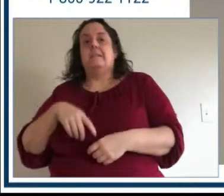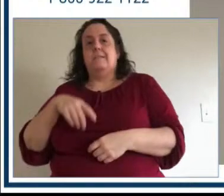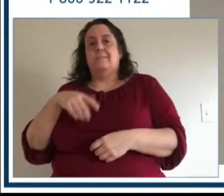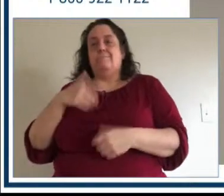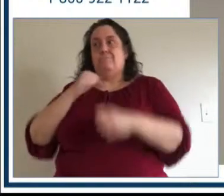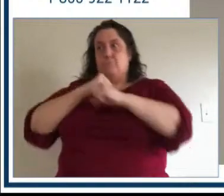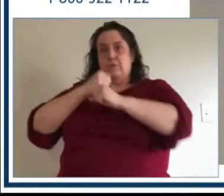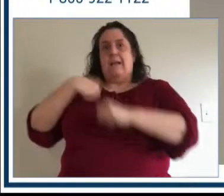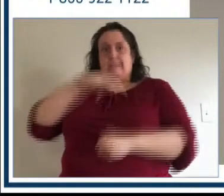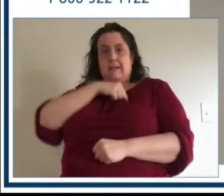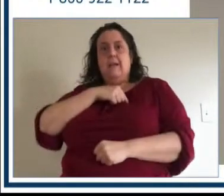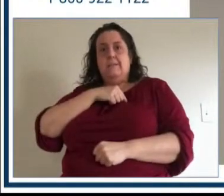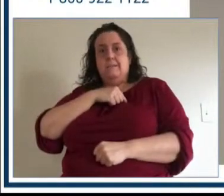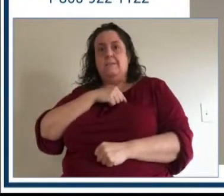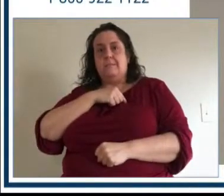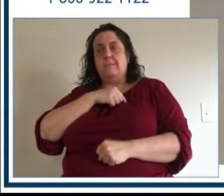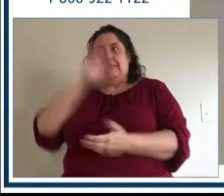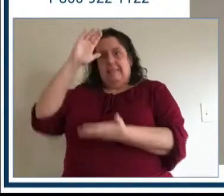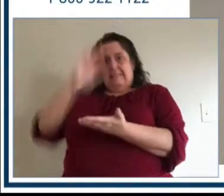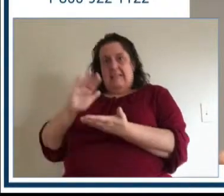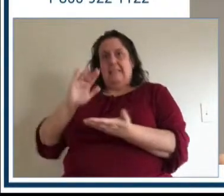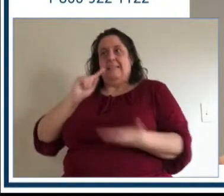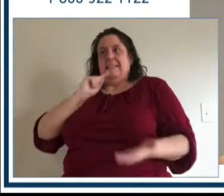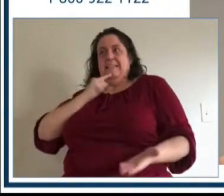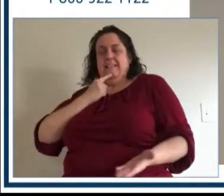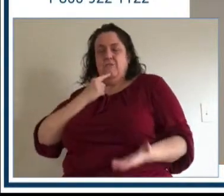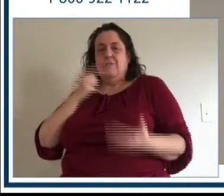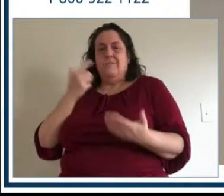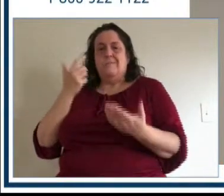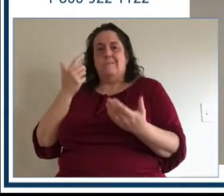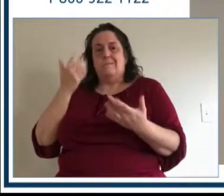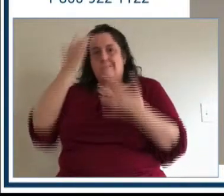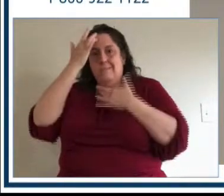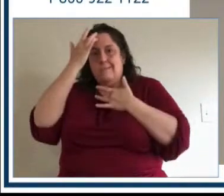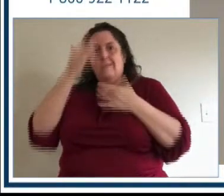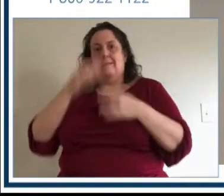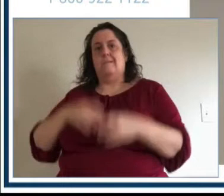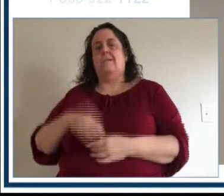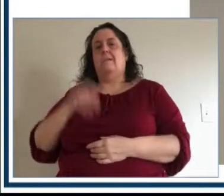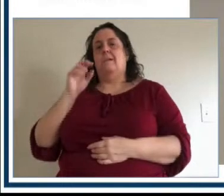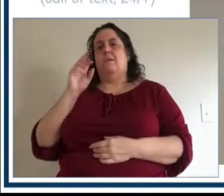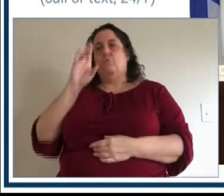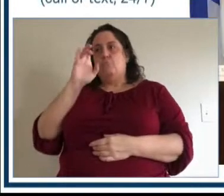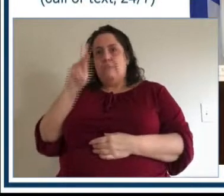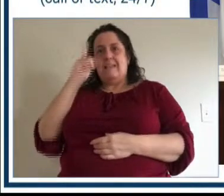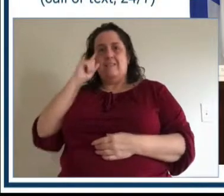and minimize severe illness, minimize any risk on the healthcare system. Of the